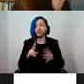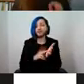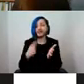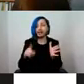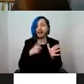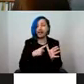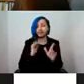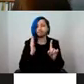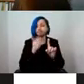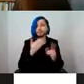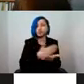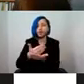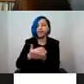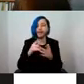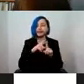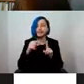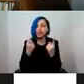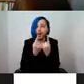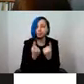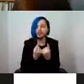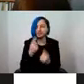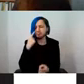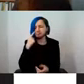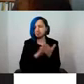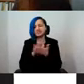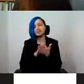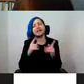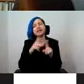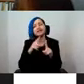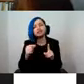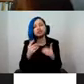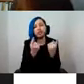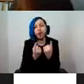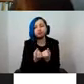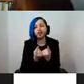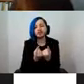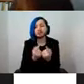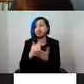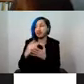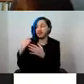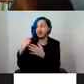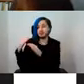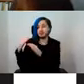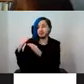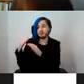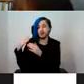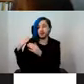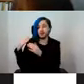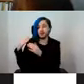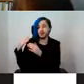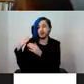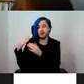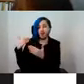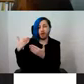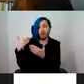objects and to look at what digital objects might mean for quite a long time, essentially. And we've been trying to